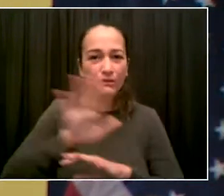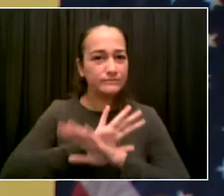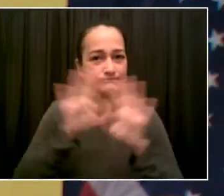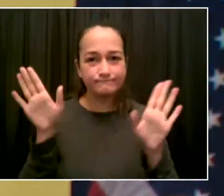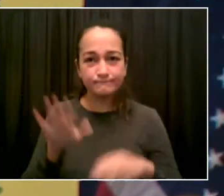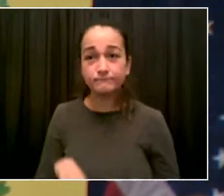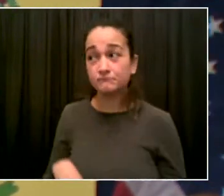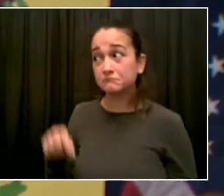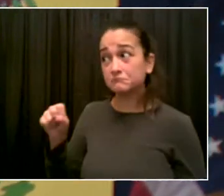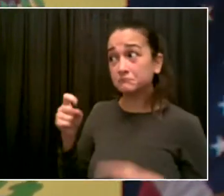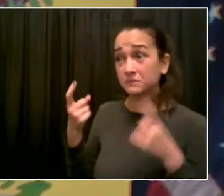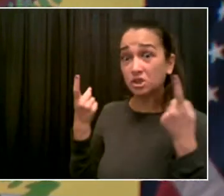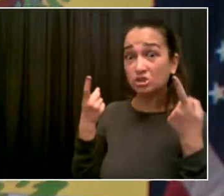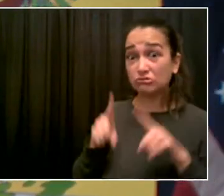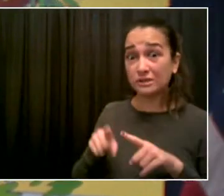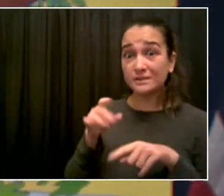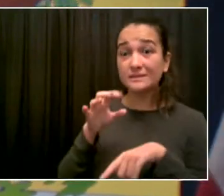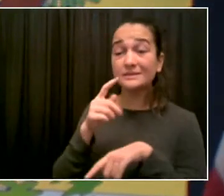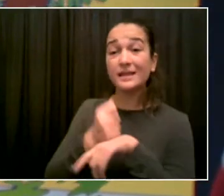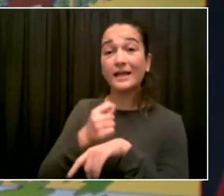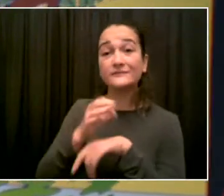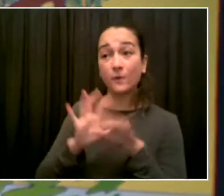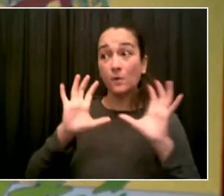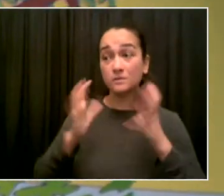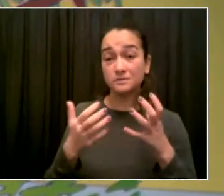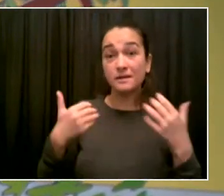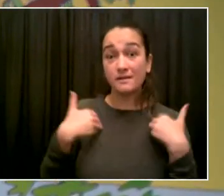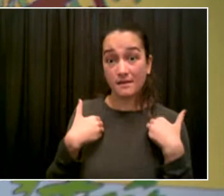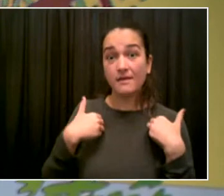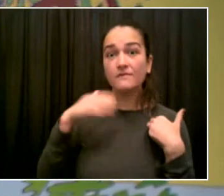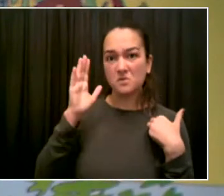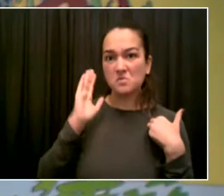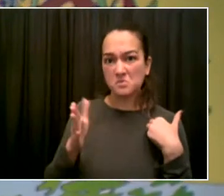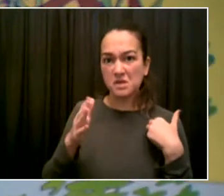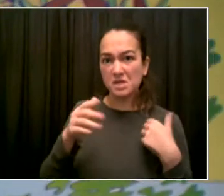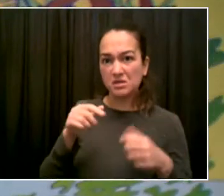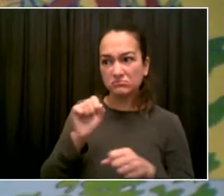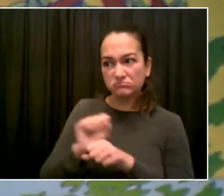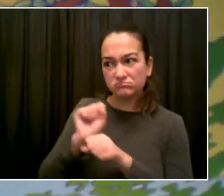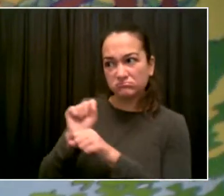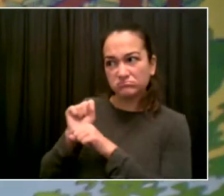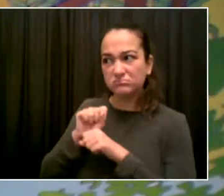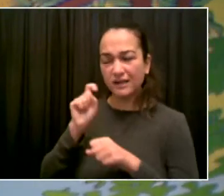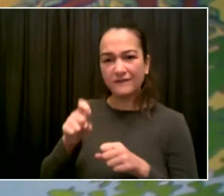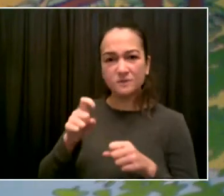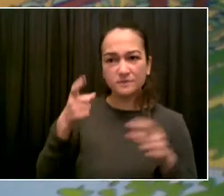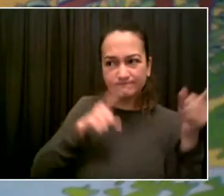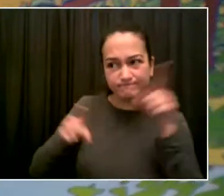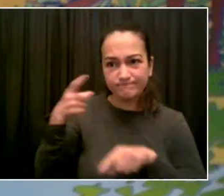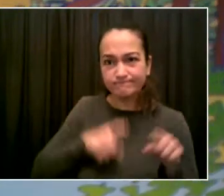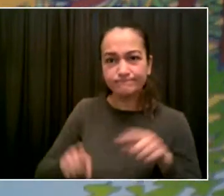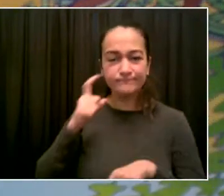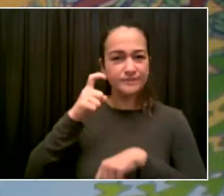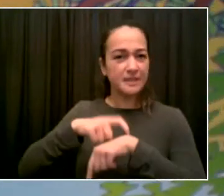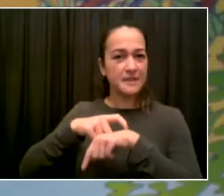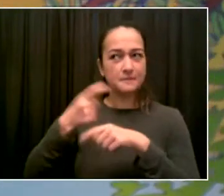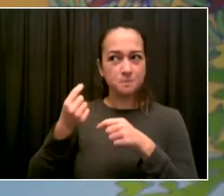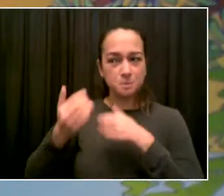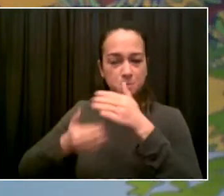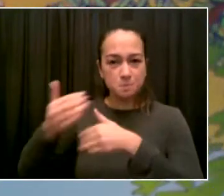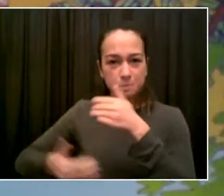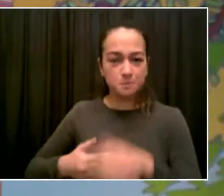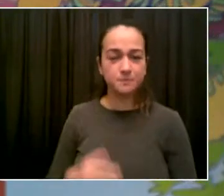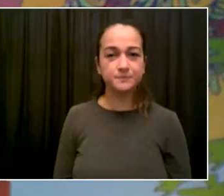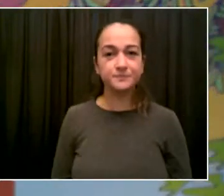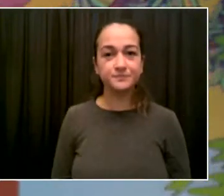important, kind of real talk. That wouldn't have saved us from what we experienced with Ida. It is just a really good thing to do. And as we now